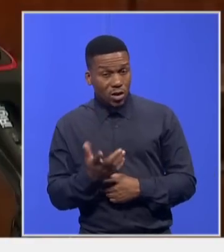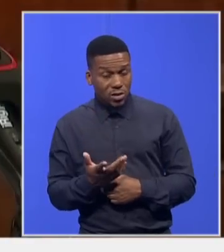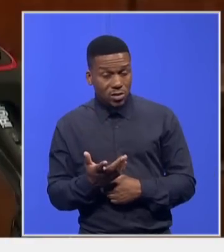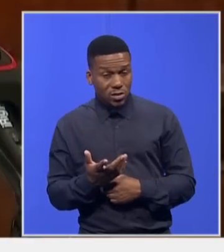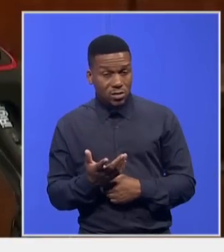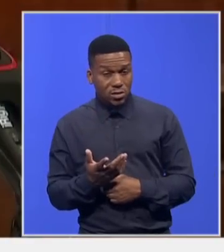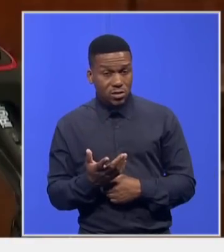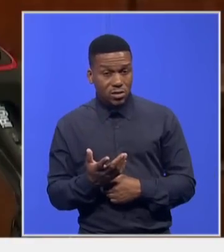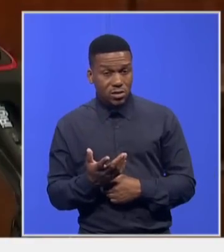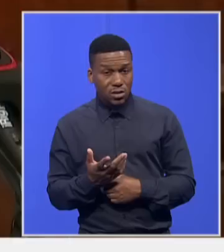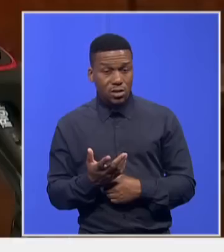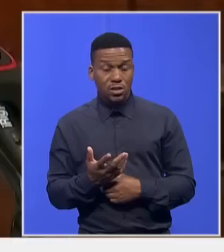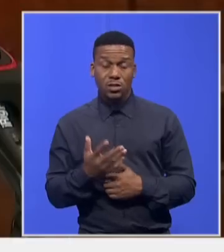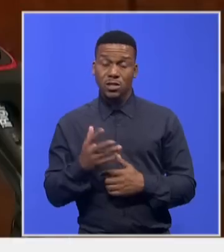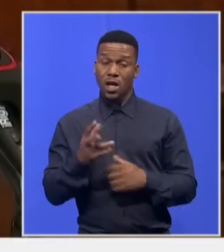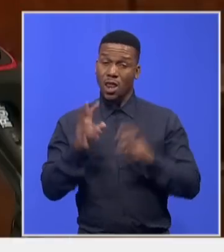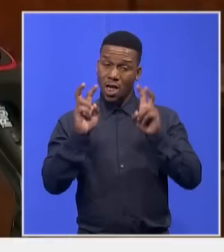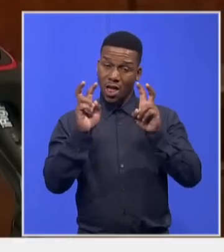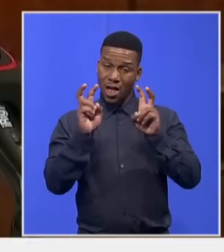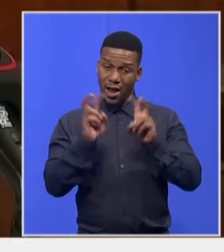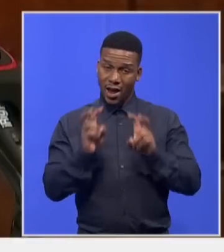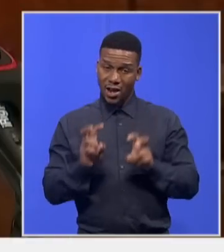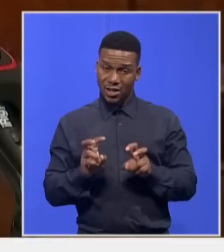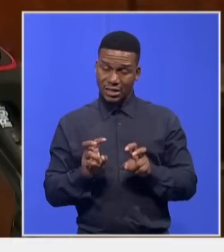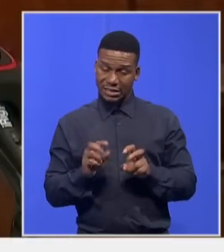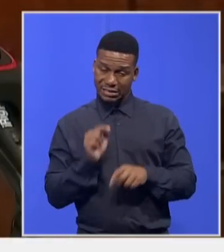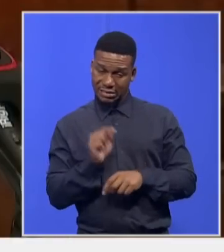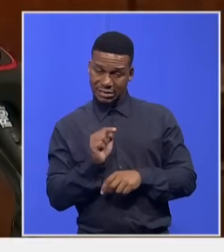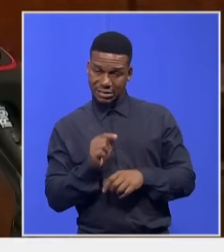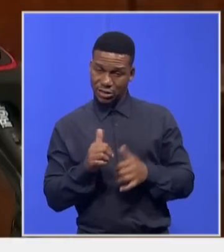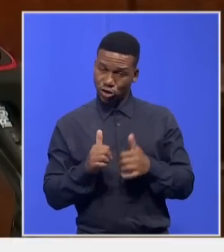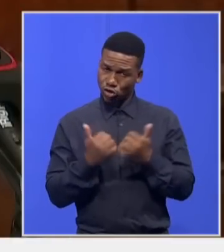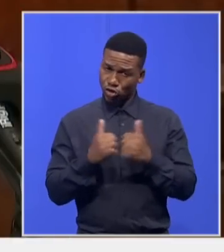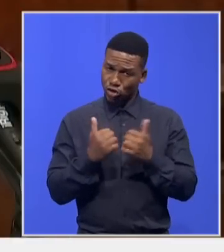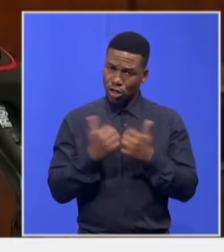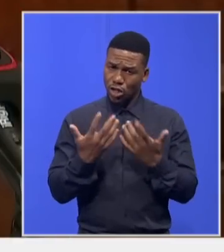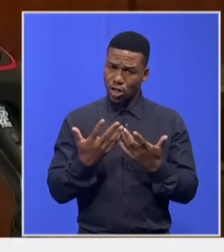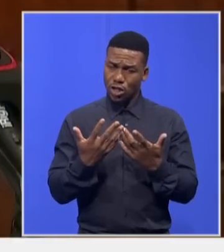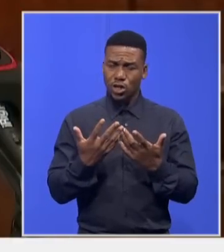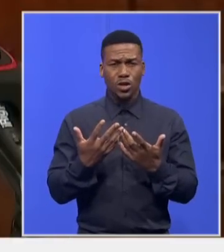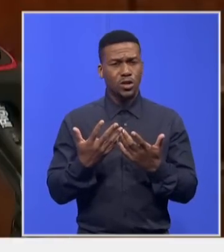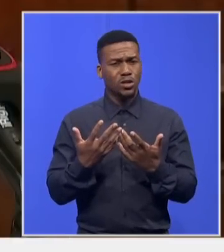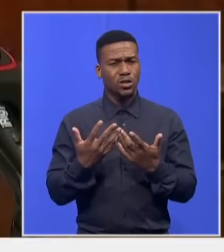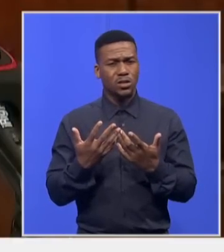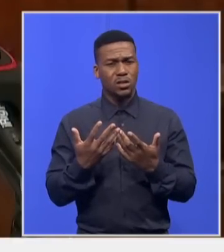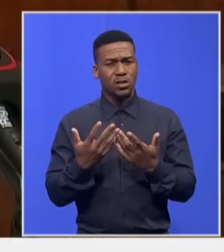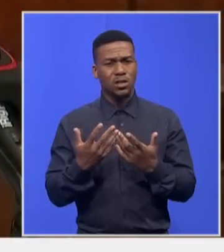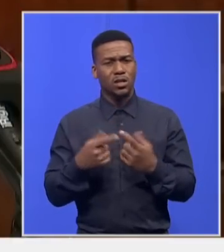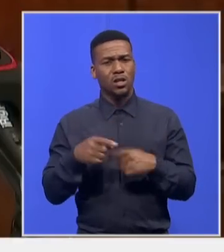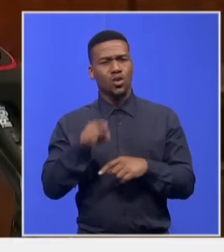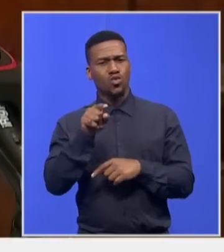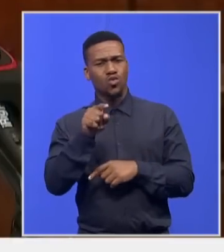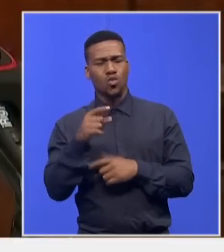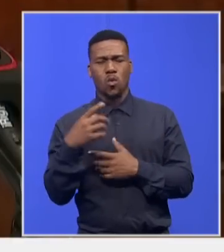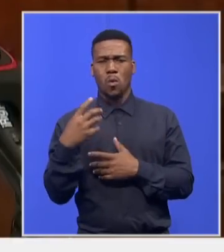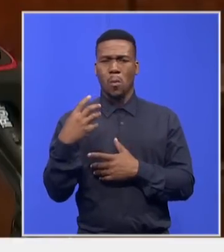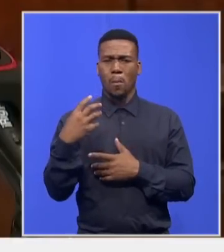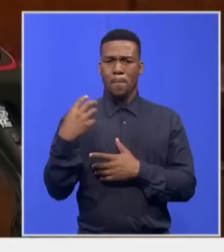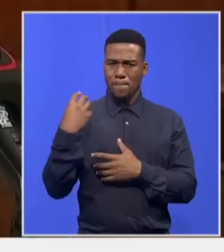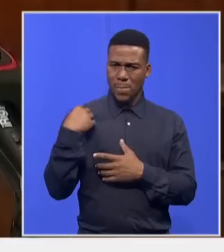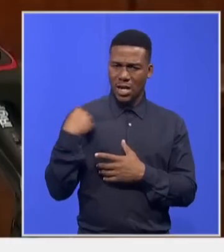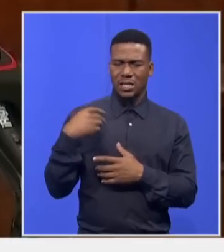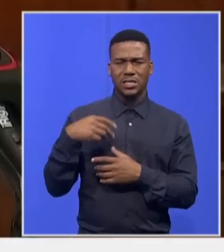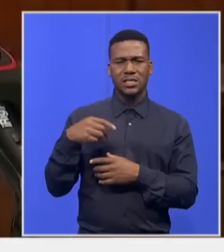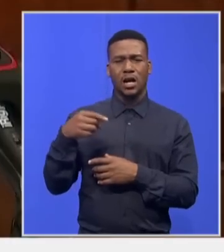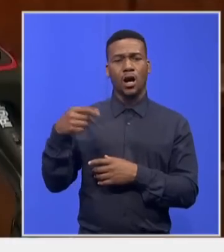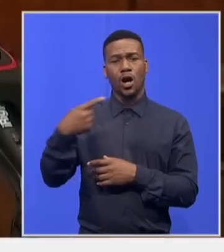of the Electricity Minister would be set up. So what authority does he have compared to Minister Gwede and Minister Praveen as far